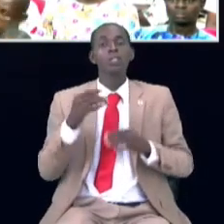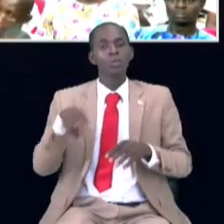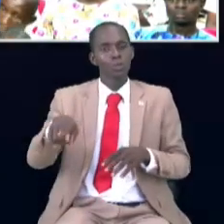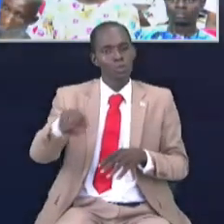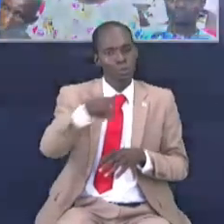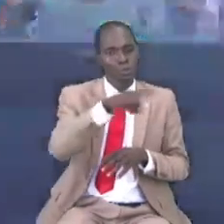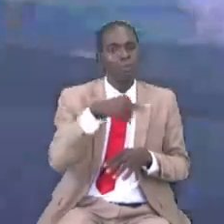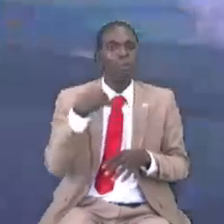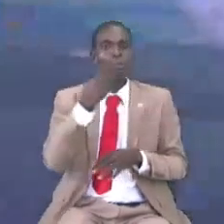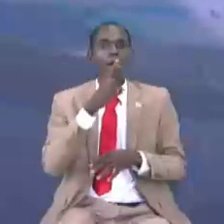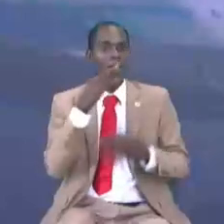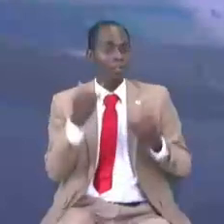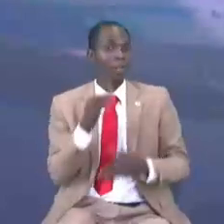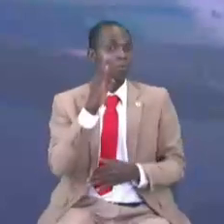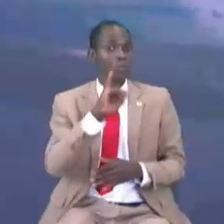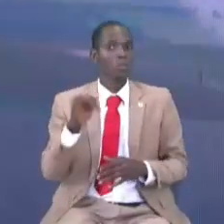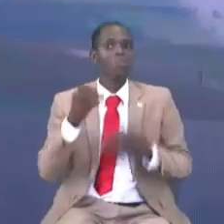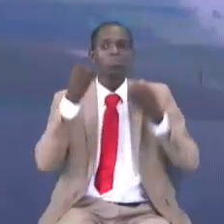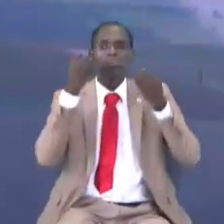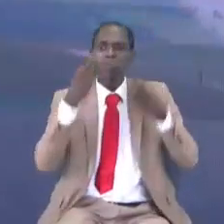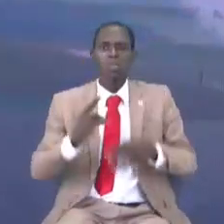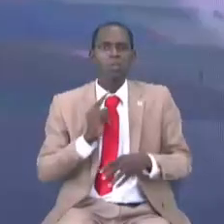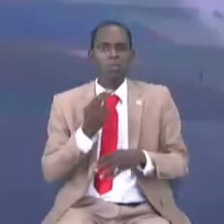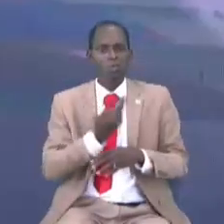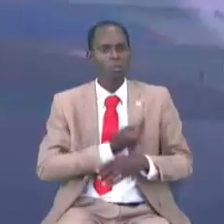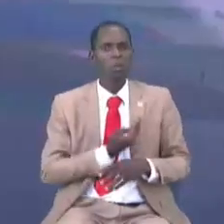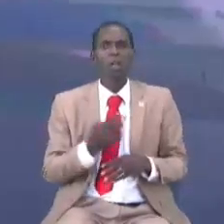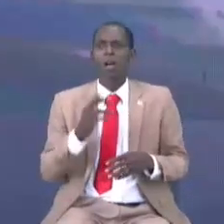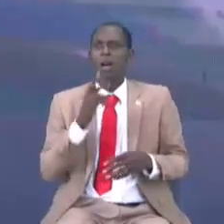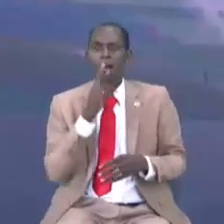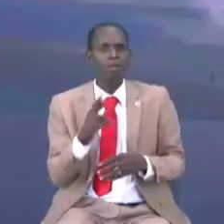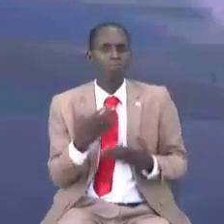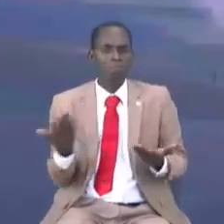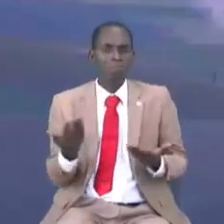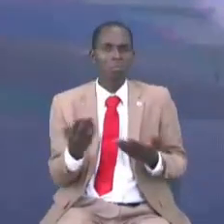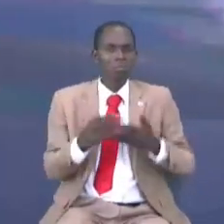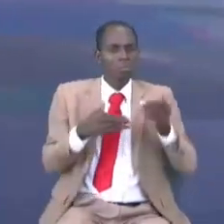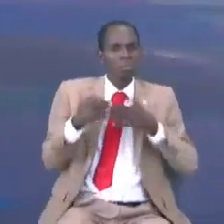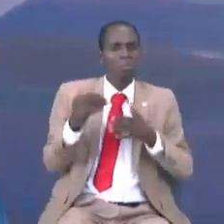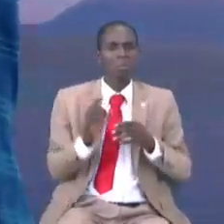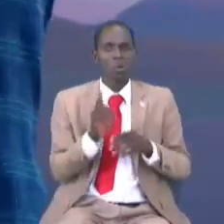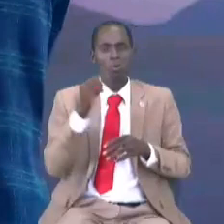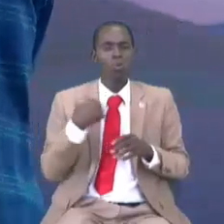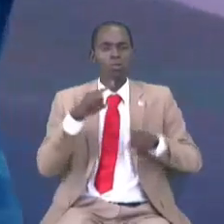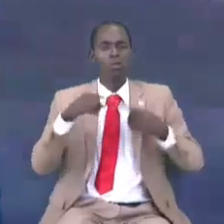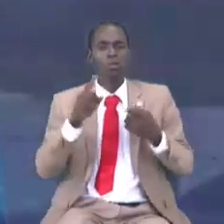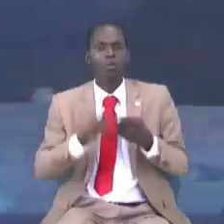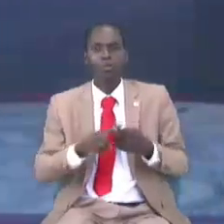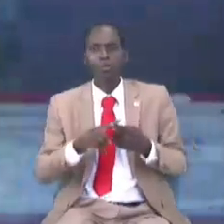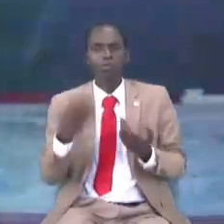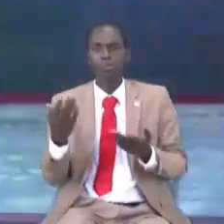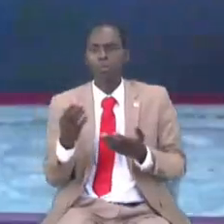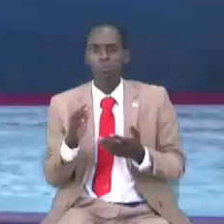a little bit. We've gone to seminary. We've gone to places of training. And we deliver the message